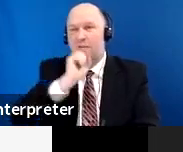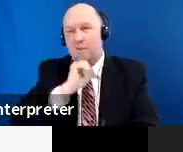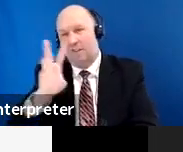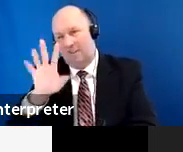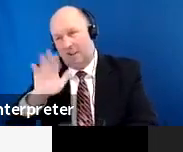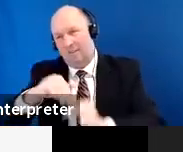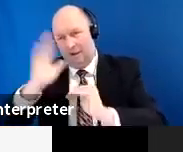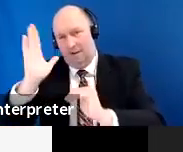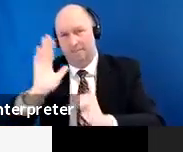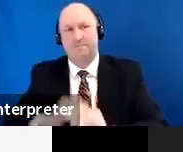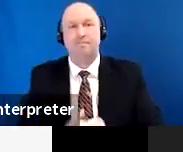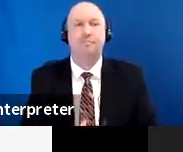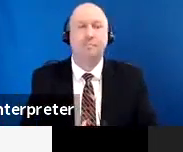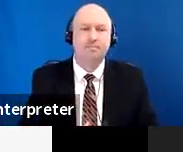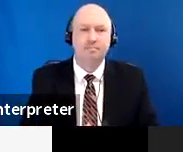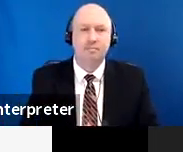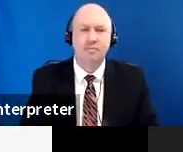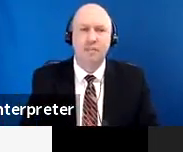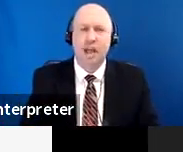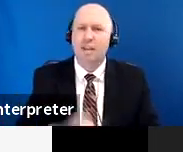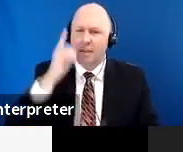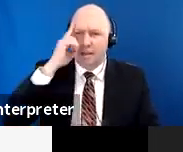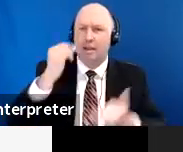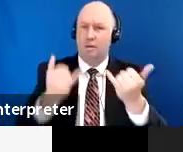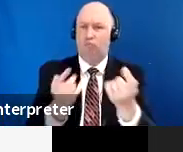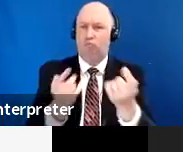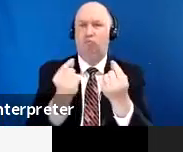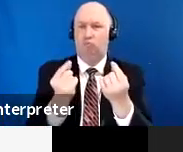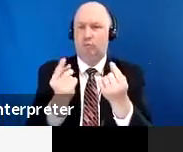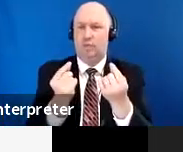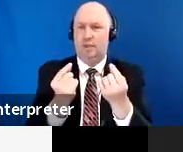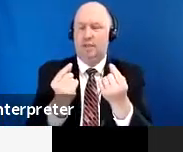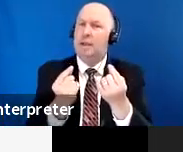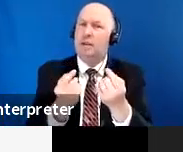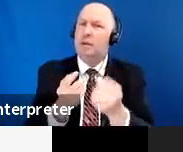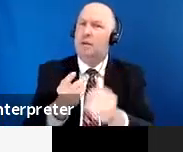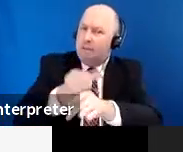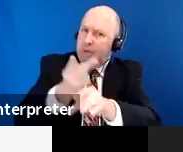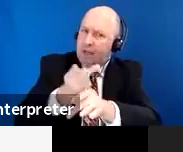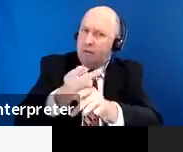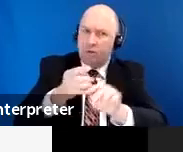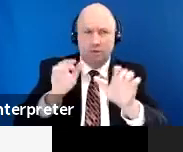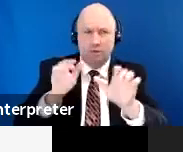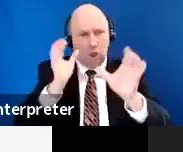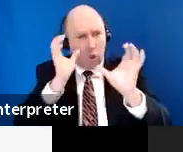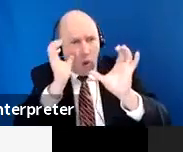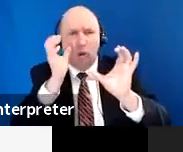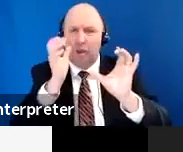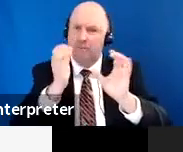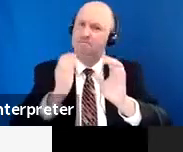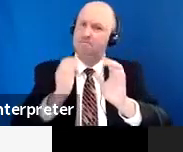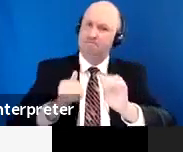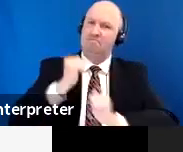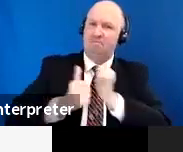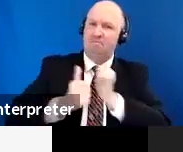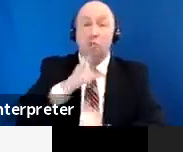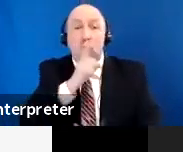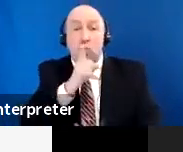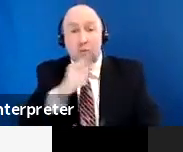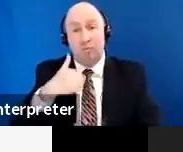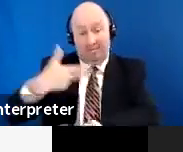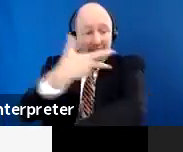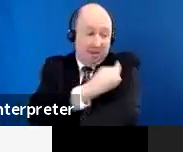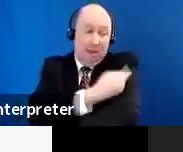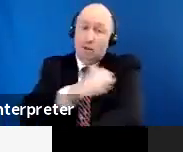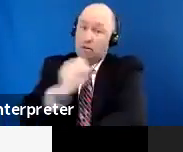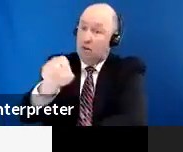I think what we need to do right now is still be very vigilant to COVID. Yes, this is great that we have vaccines coming into our community,